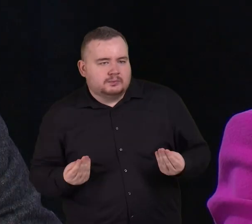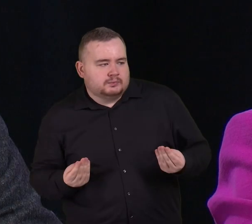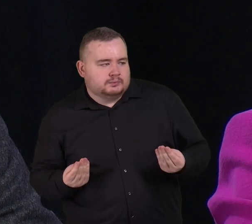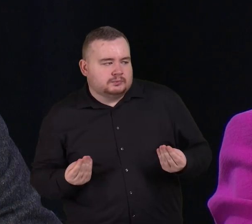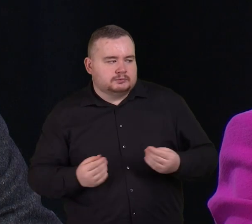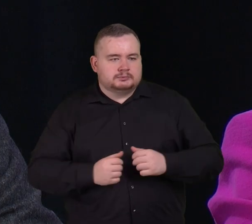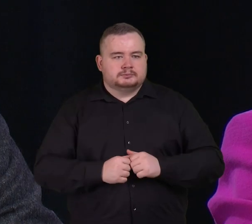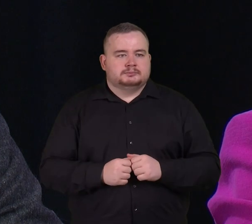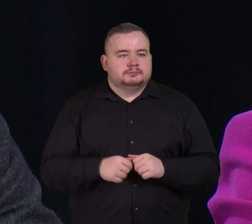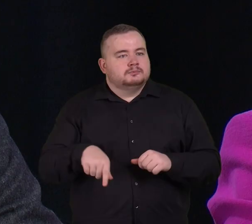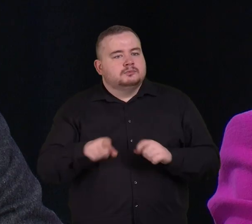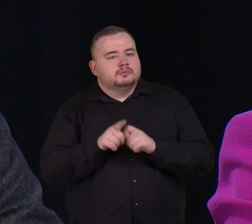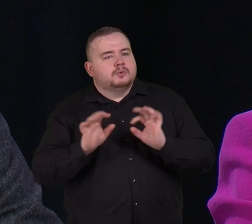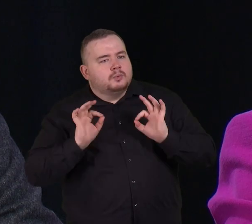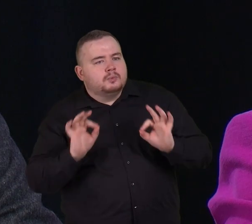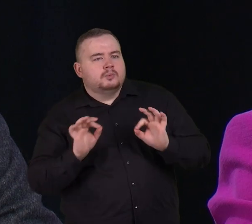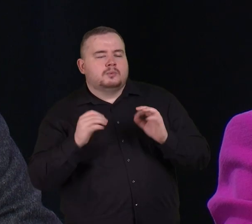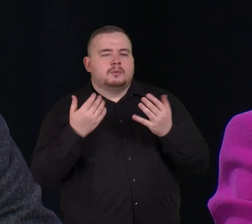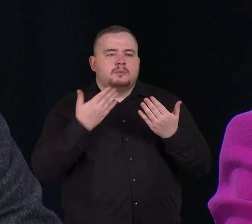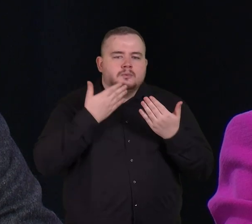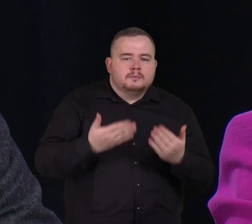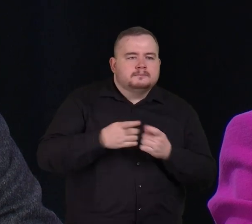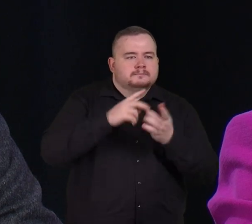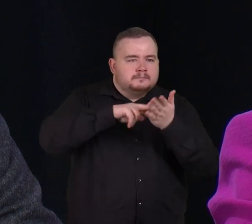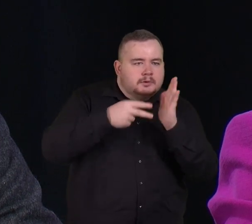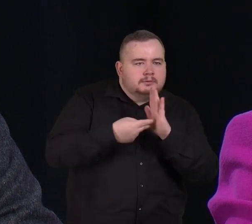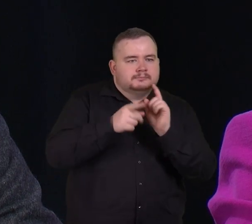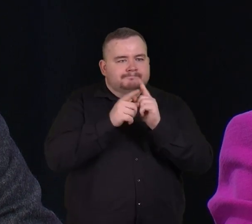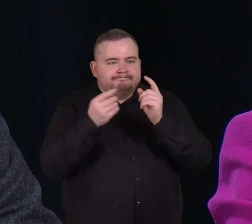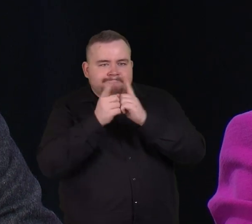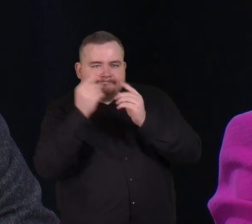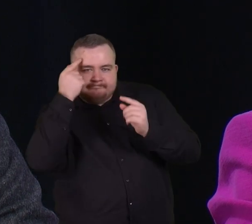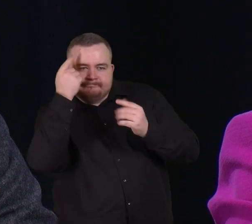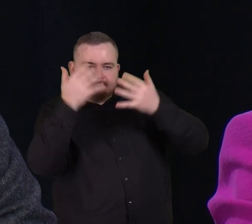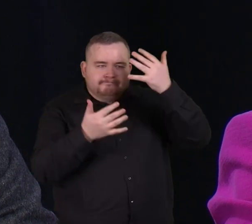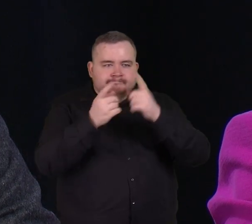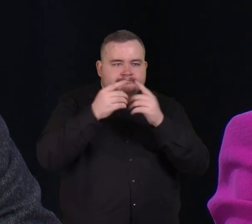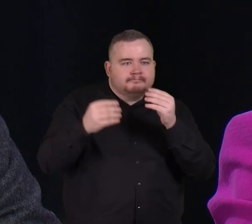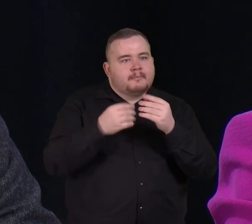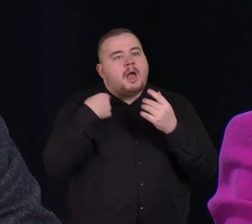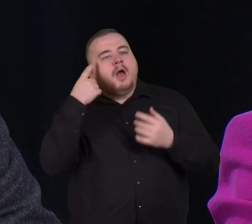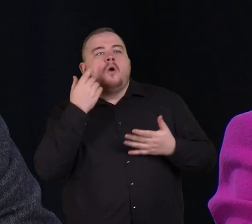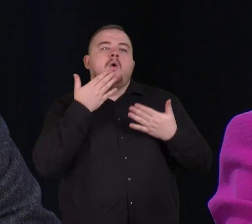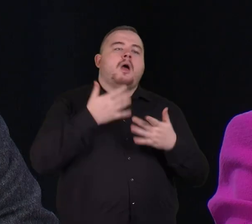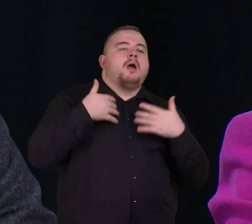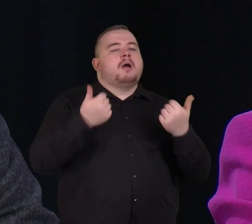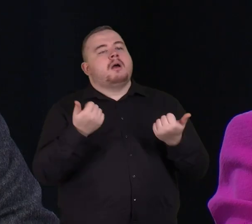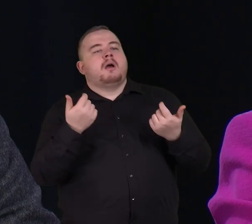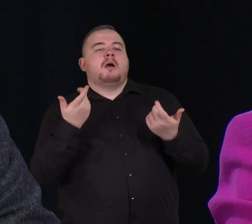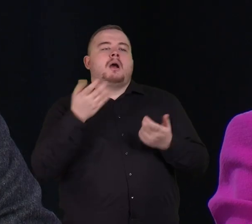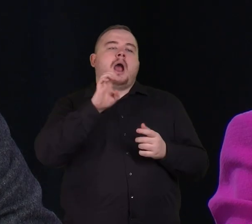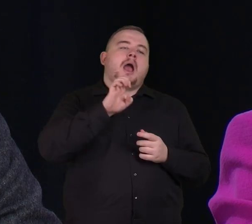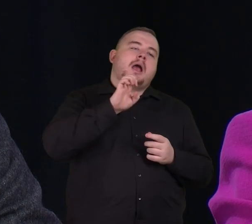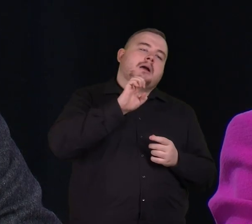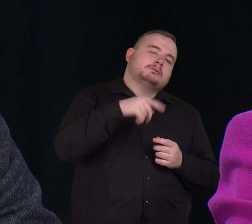investments. So instead of thinking, okay, I will use ESF Plus for this and ERDF for this and so on, what would you need to